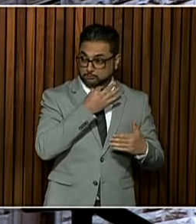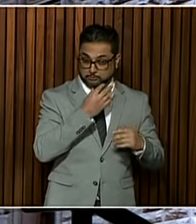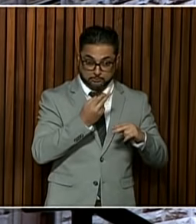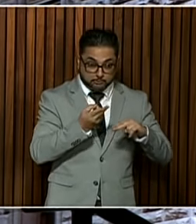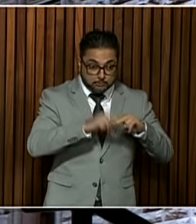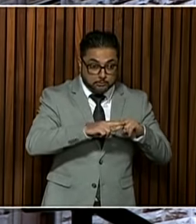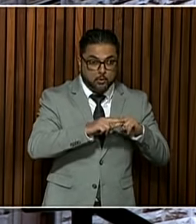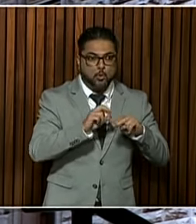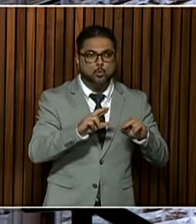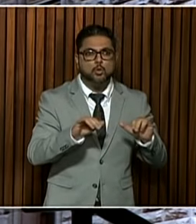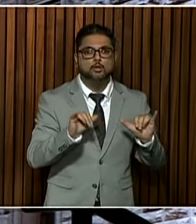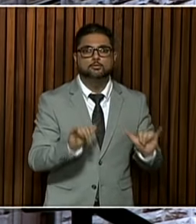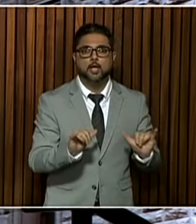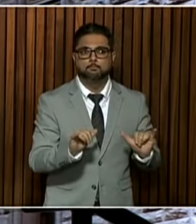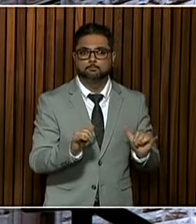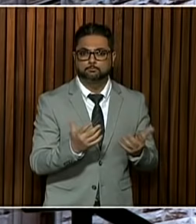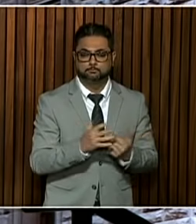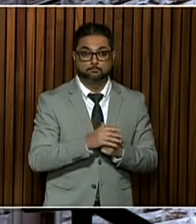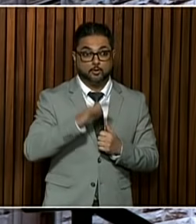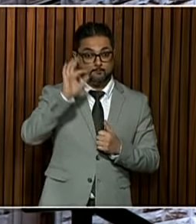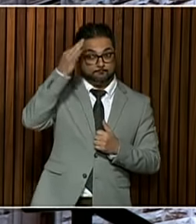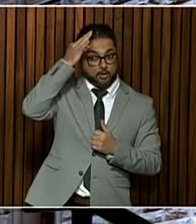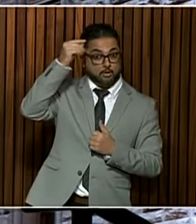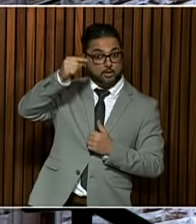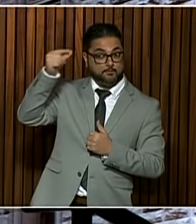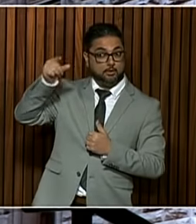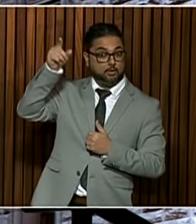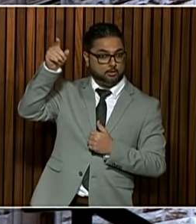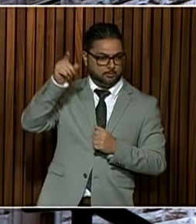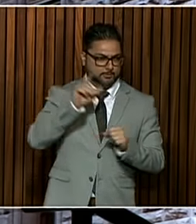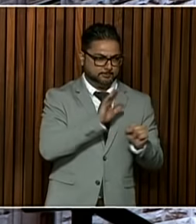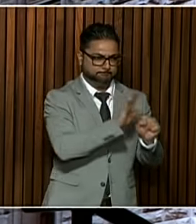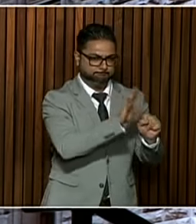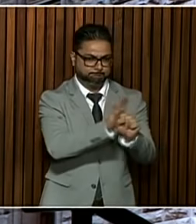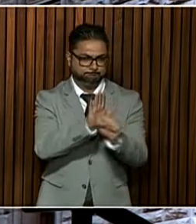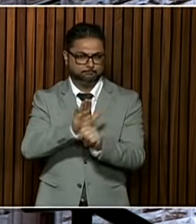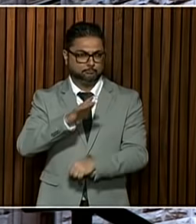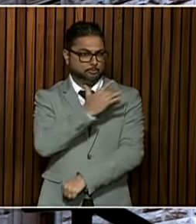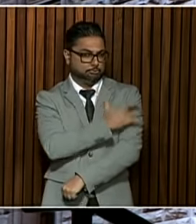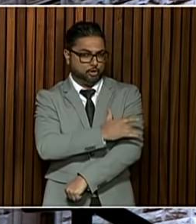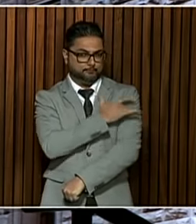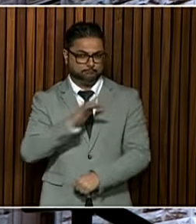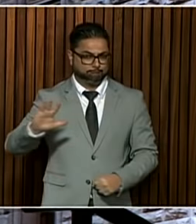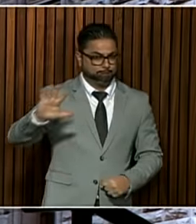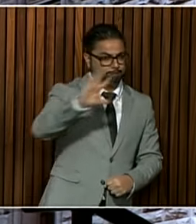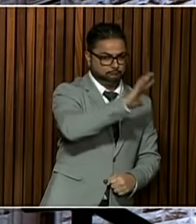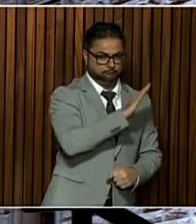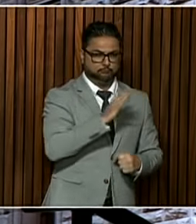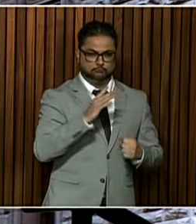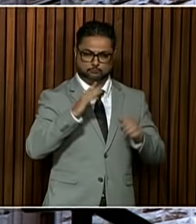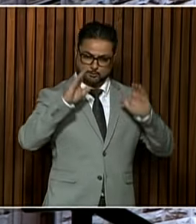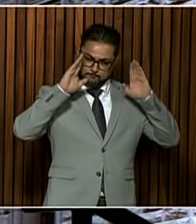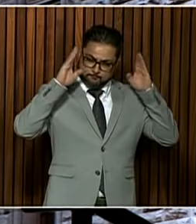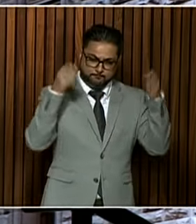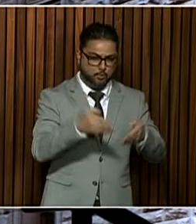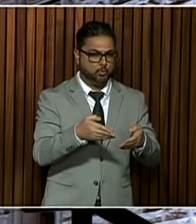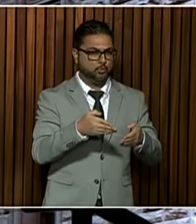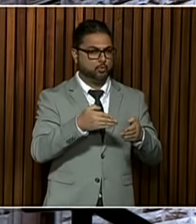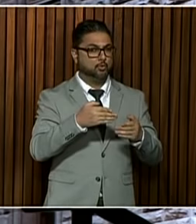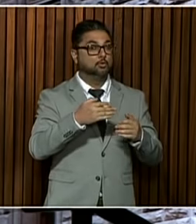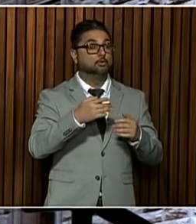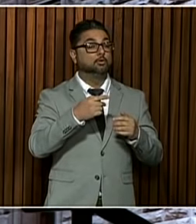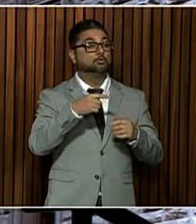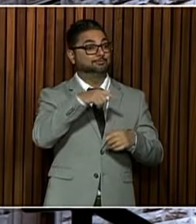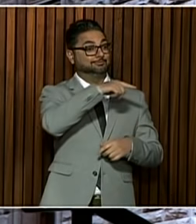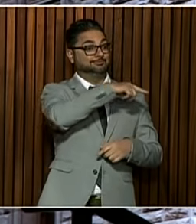this ongoing struggle and issue to flatten the curve. We'd like to think plank the curve, but let's try to make sure we flatten